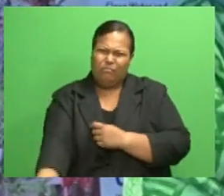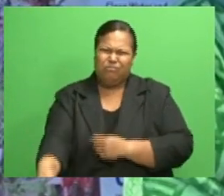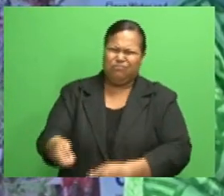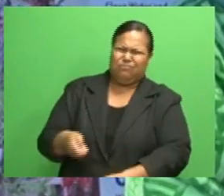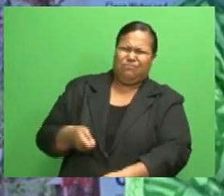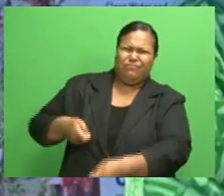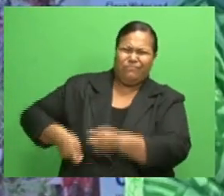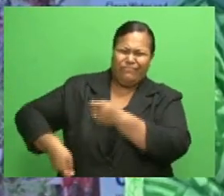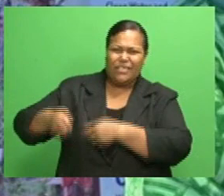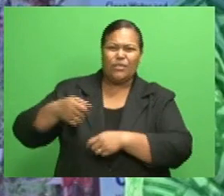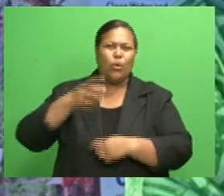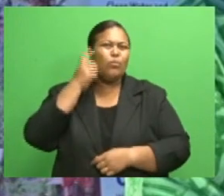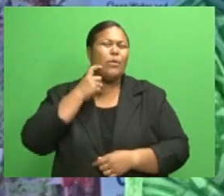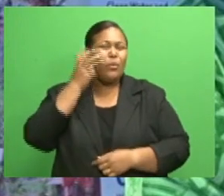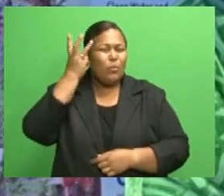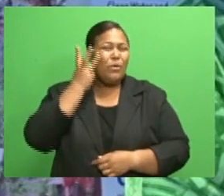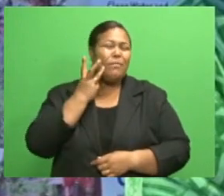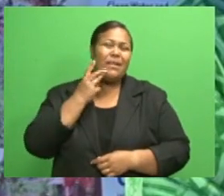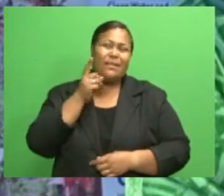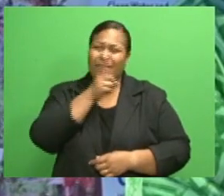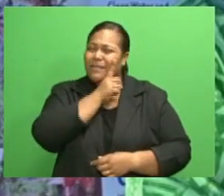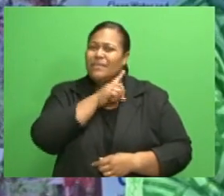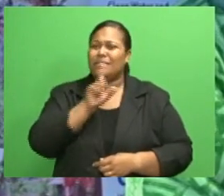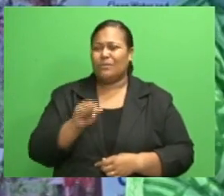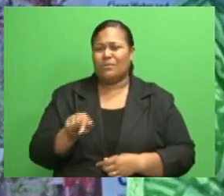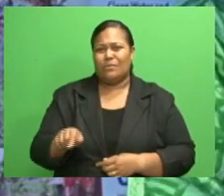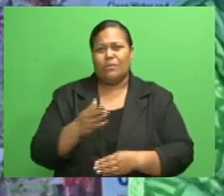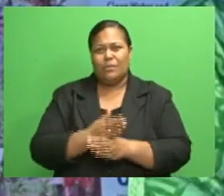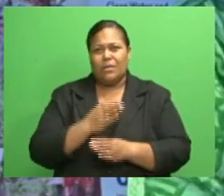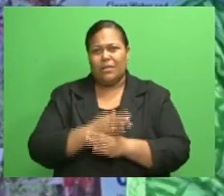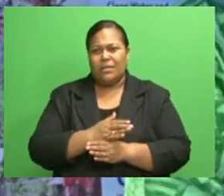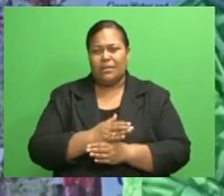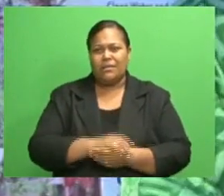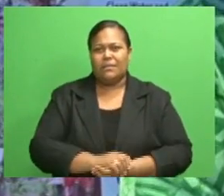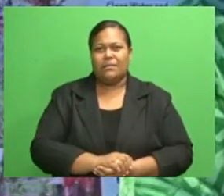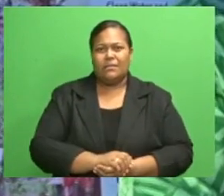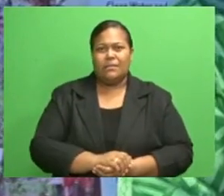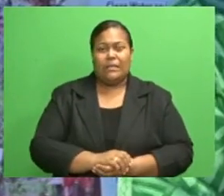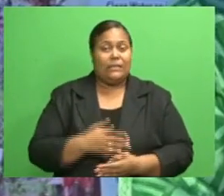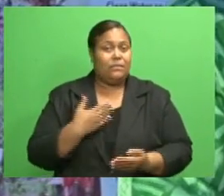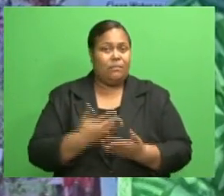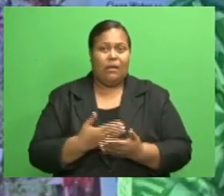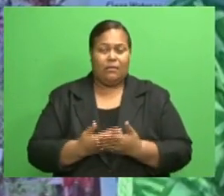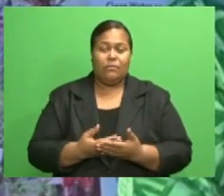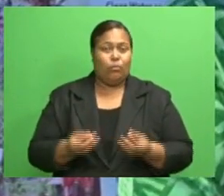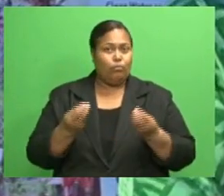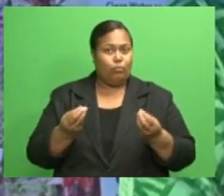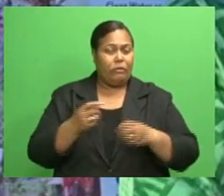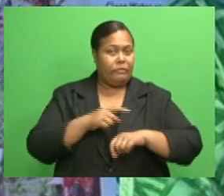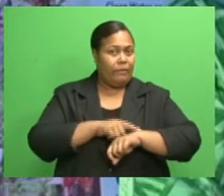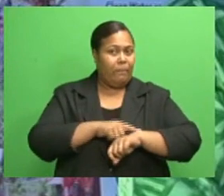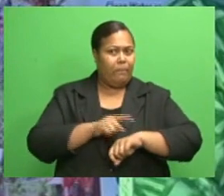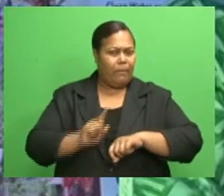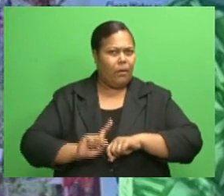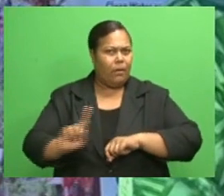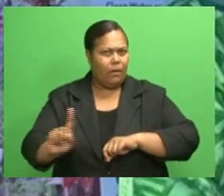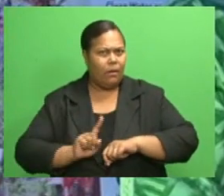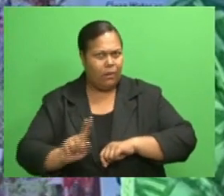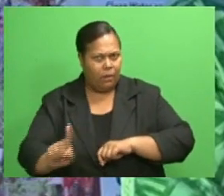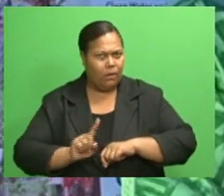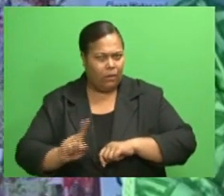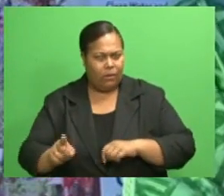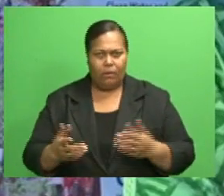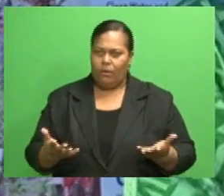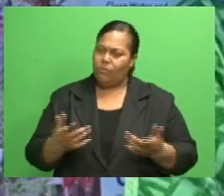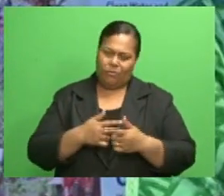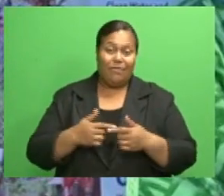girls, and unreasonable demand of the available time. We are lifting that